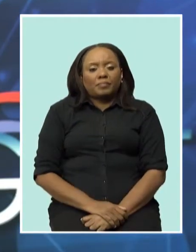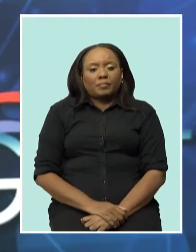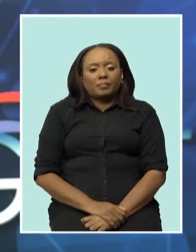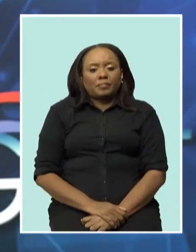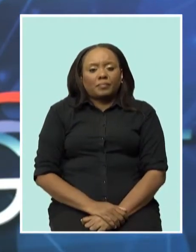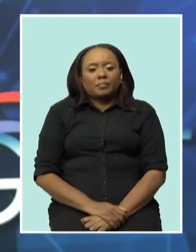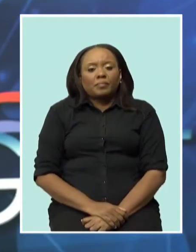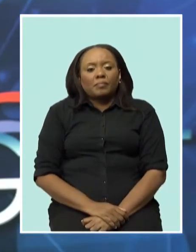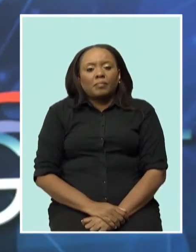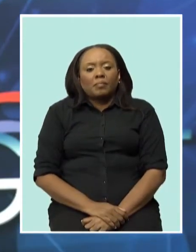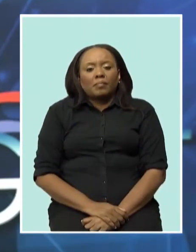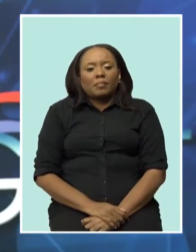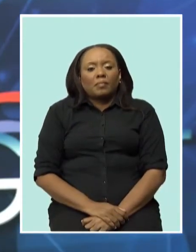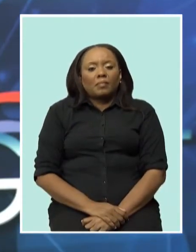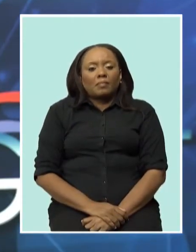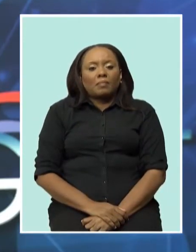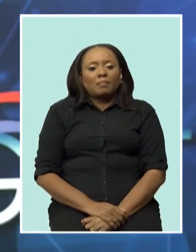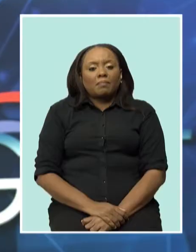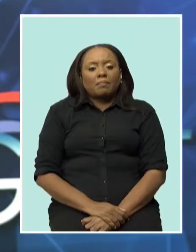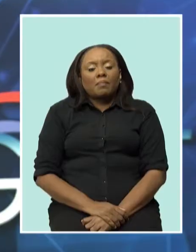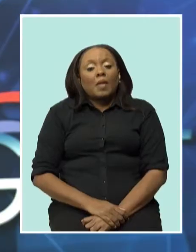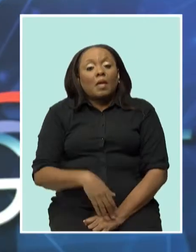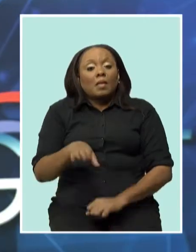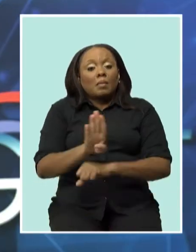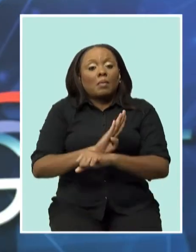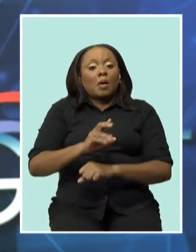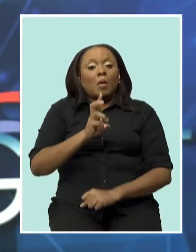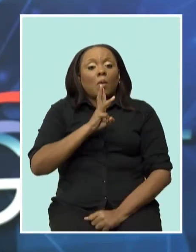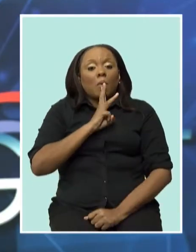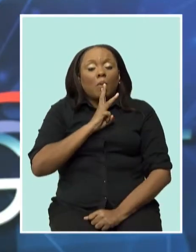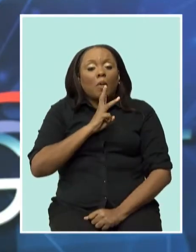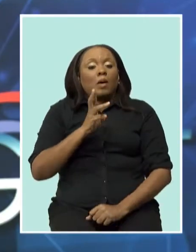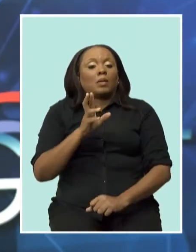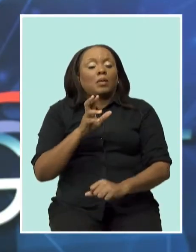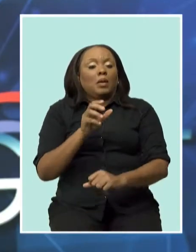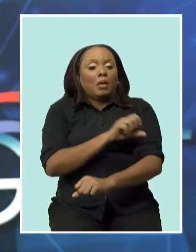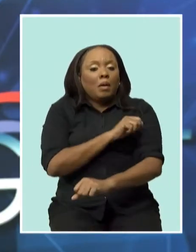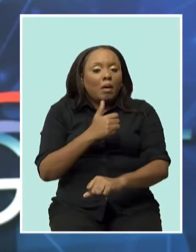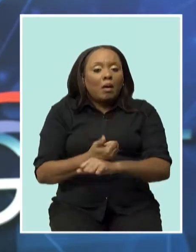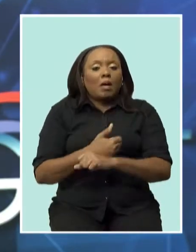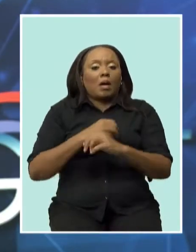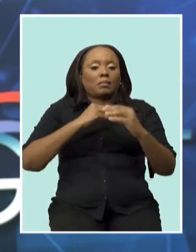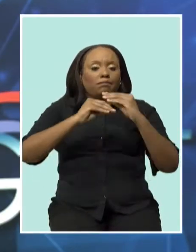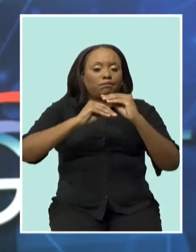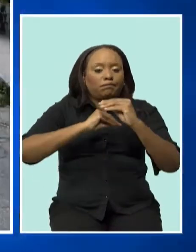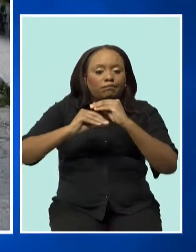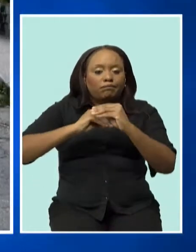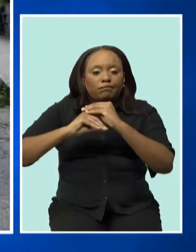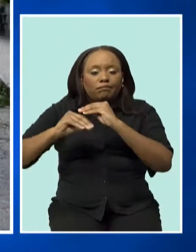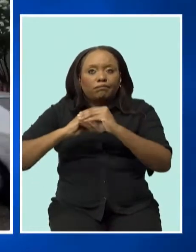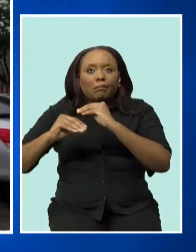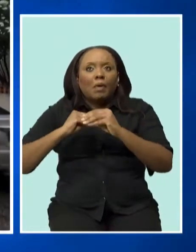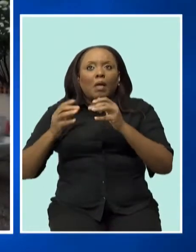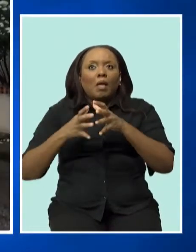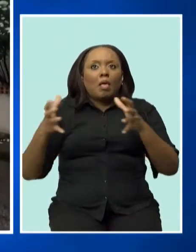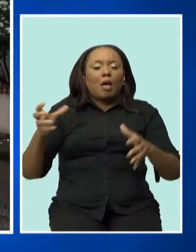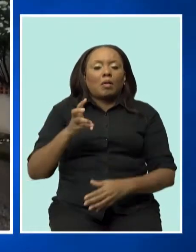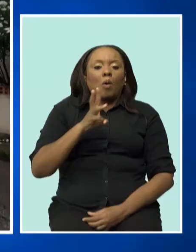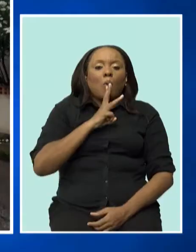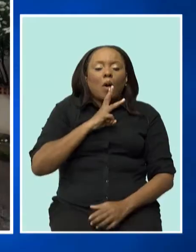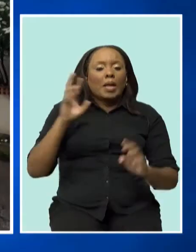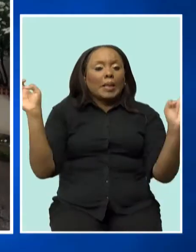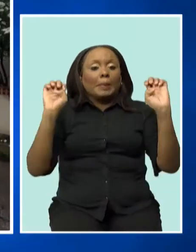One down, several others to go. That's the update from the Barbados Water Authority as its crews have been conducting